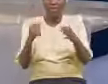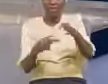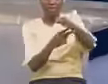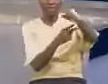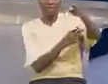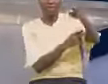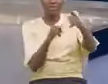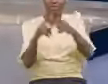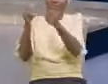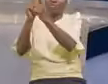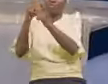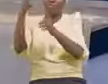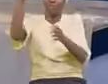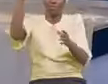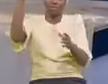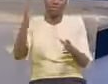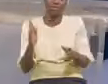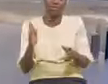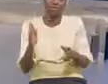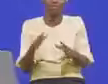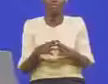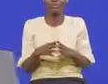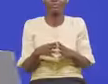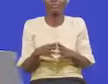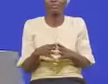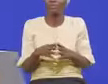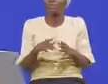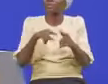Ati atu ana kaka wa ima ugbo.